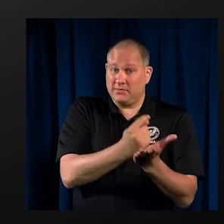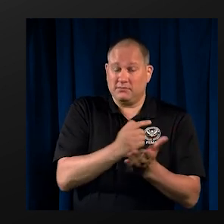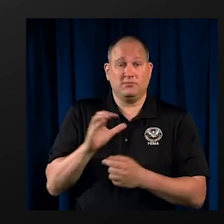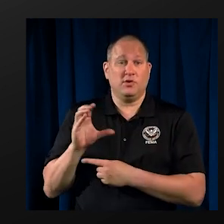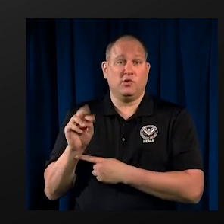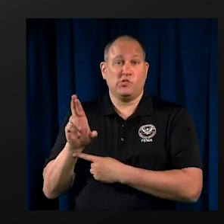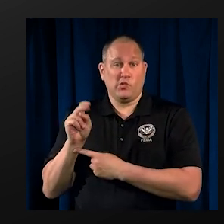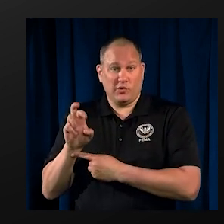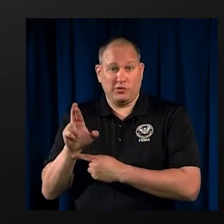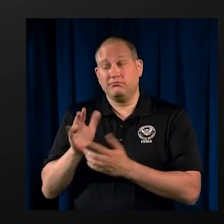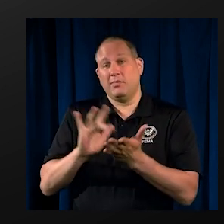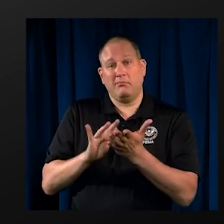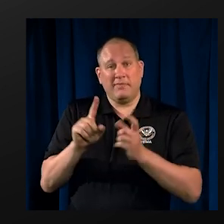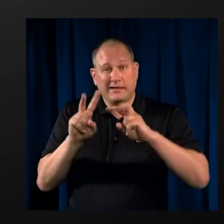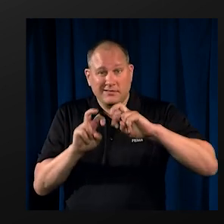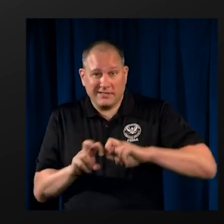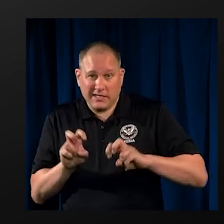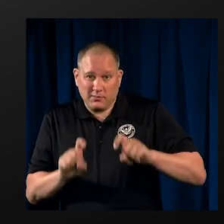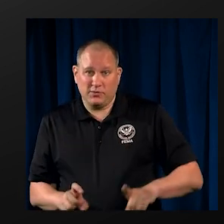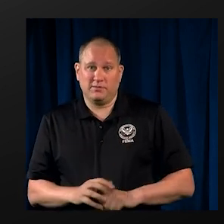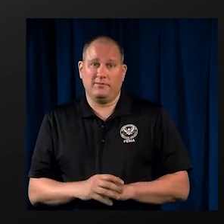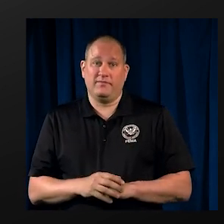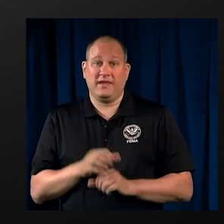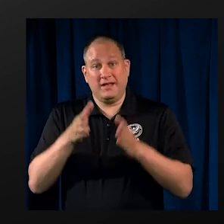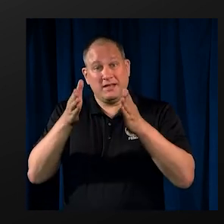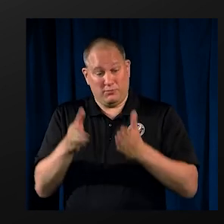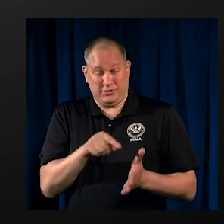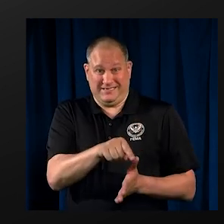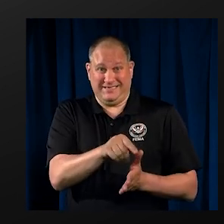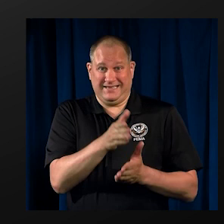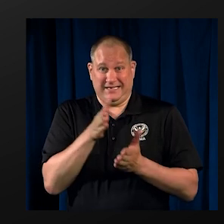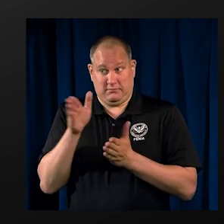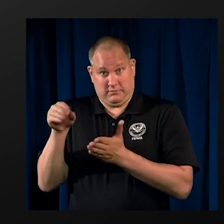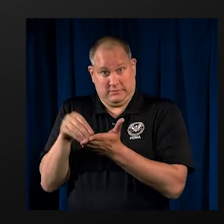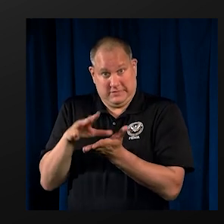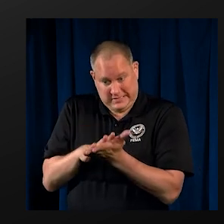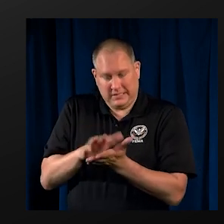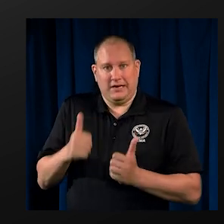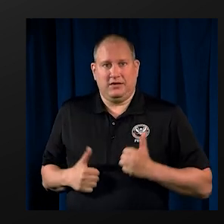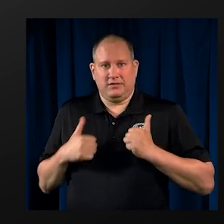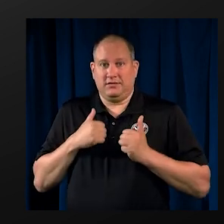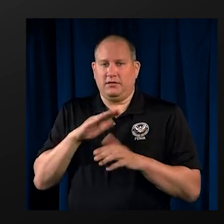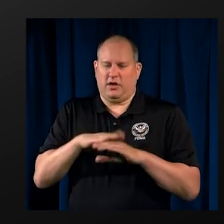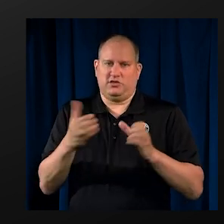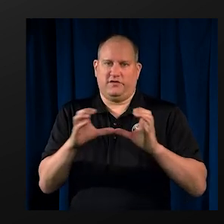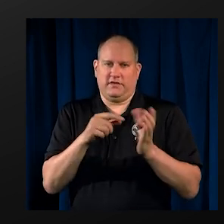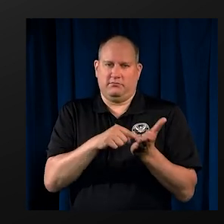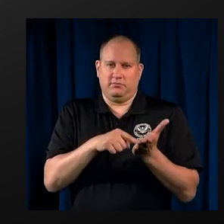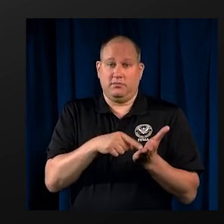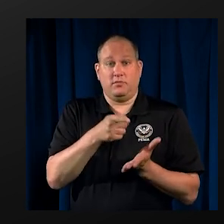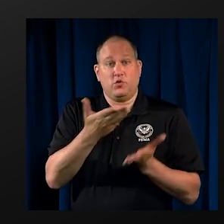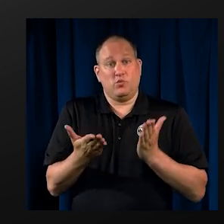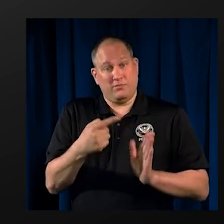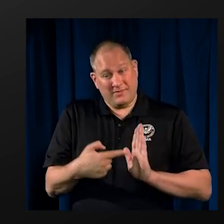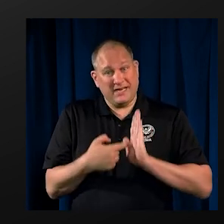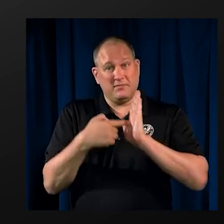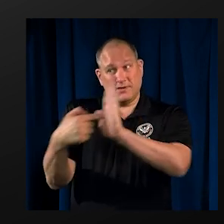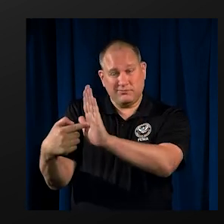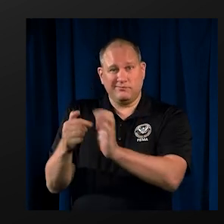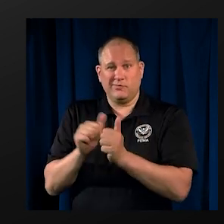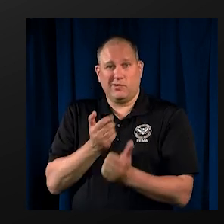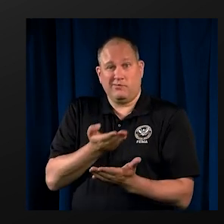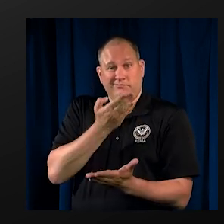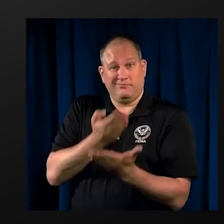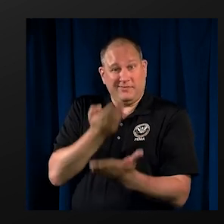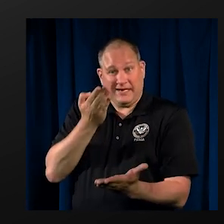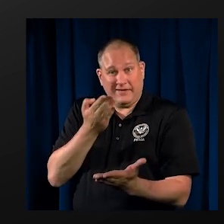a coroner, or a medical examiner. That person's name and address is on the death certificate. You may be able to present